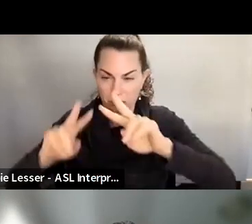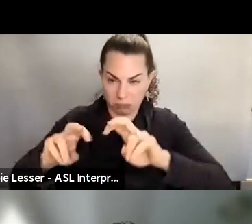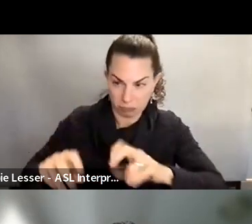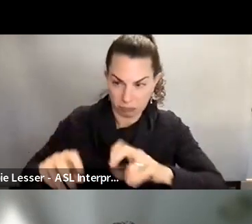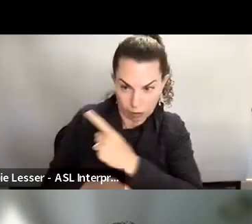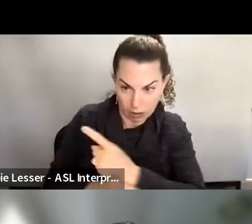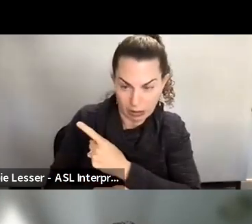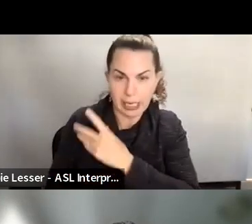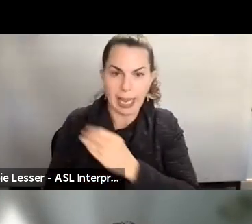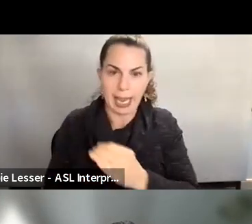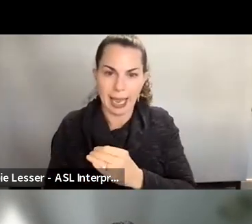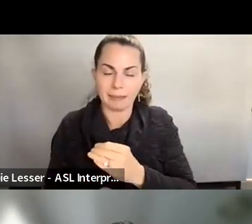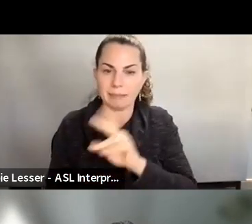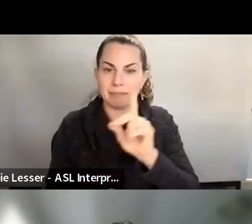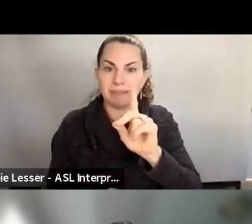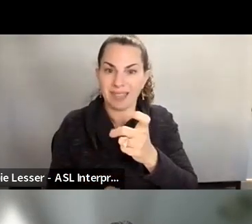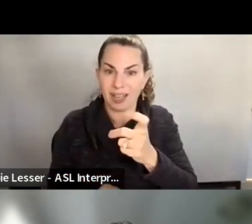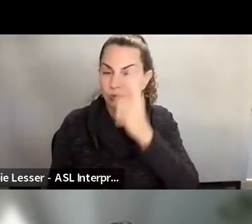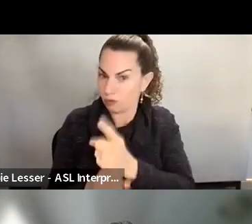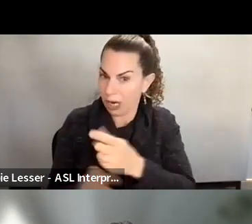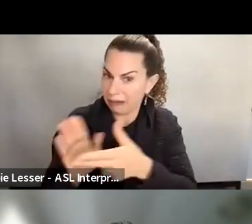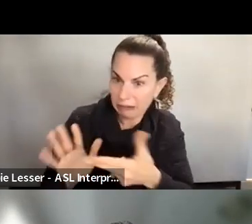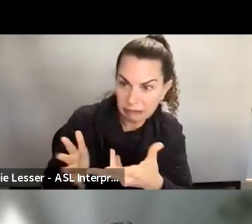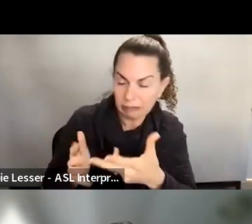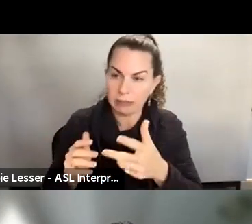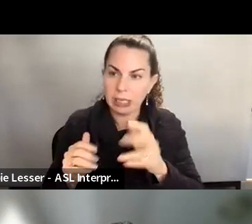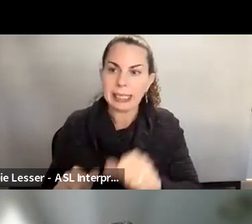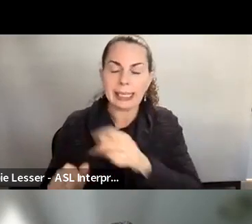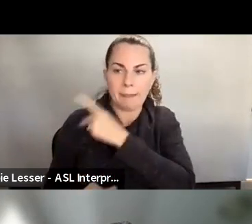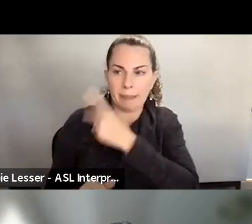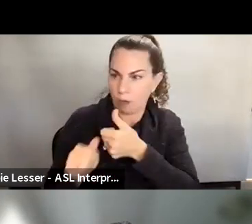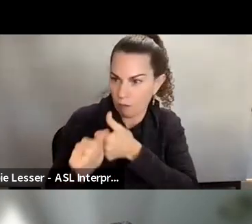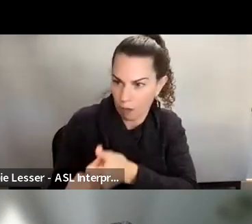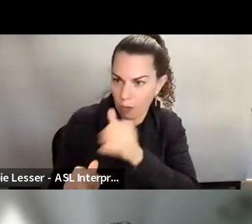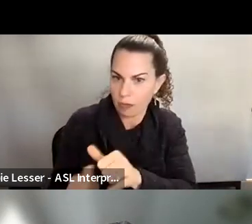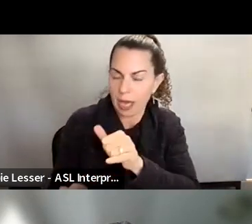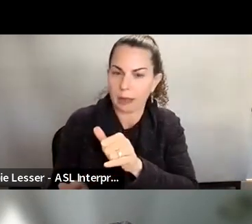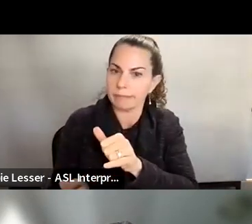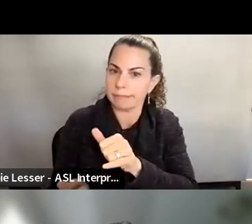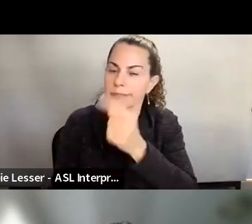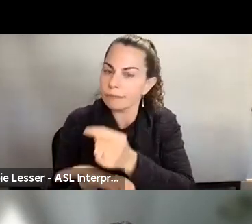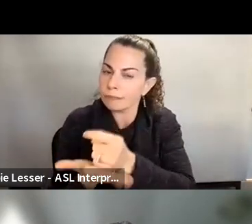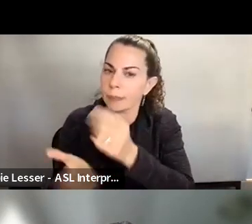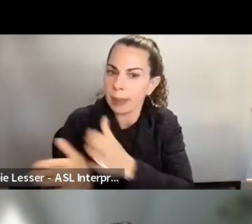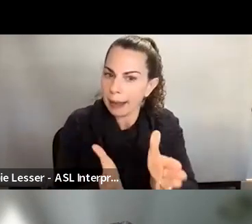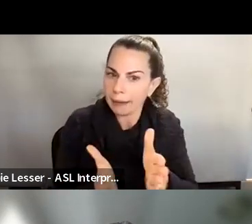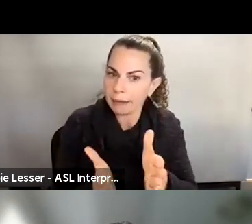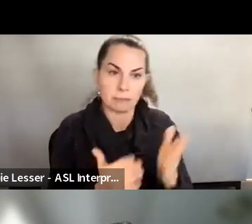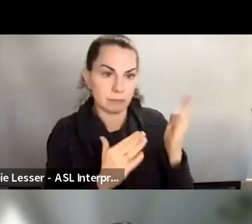and is the right diagnosis made, and can they follow the treatment? So hope that answers what you asked.